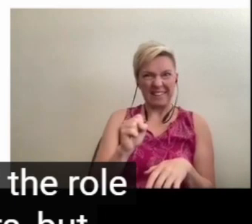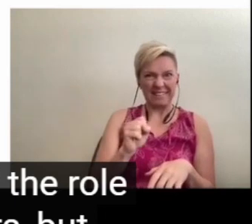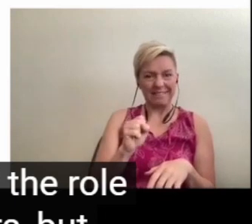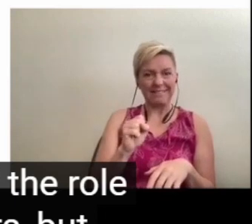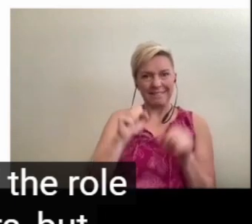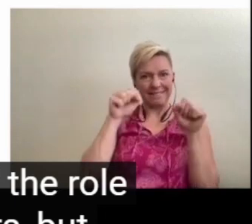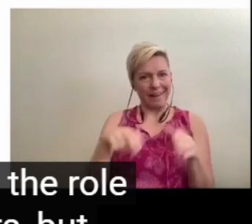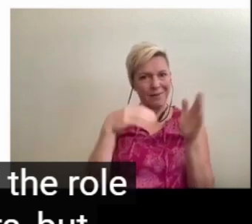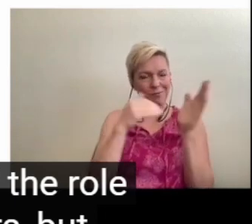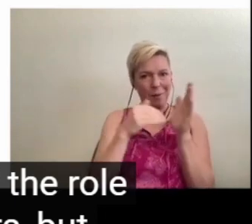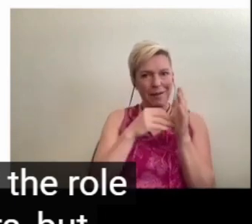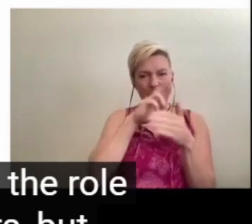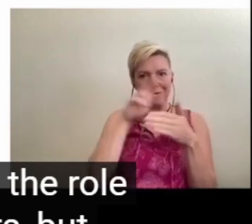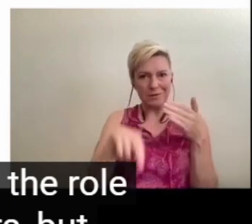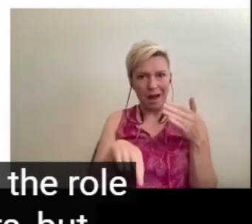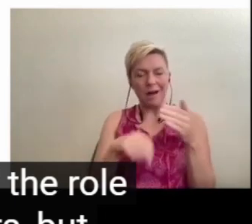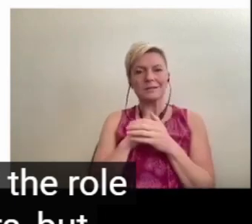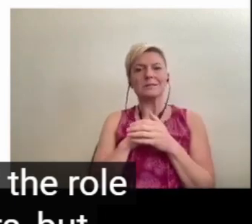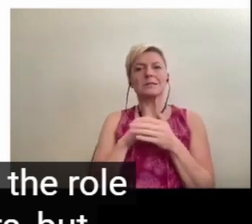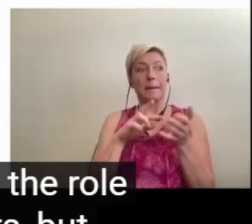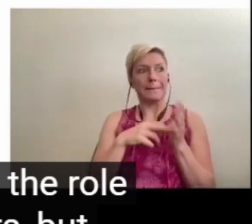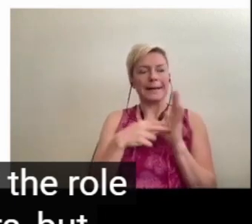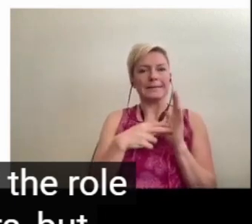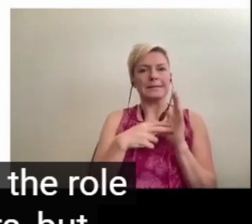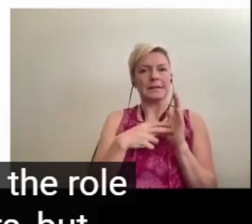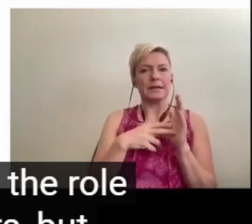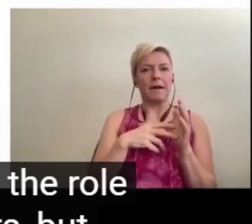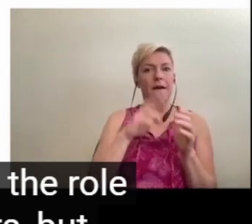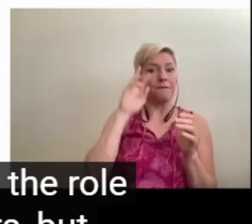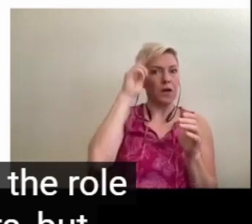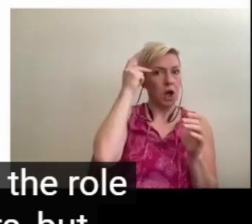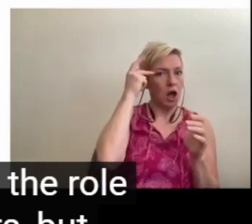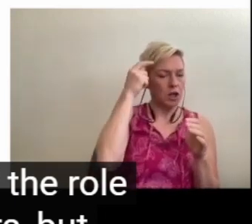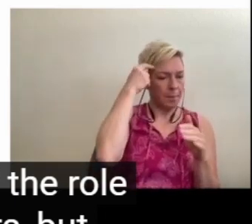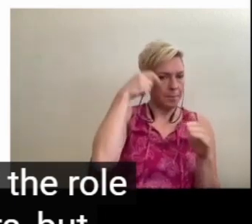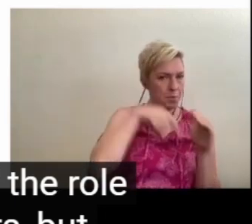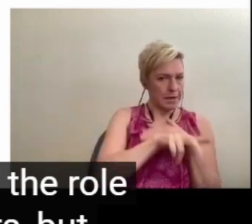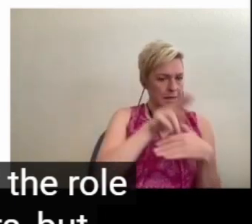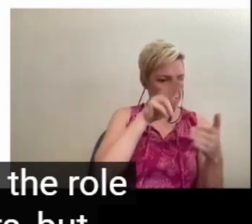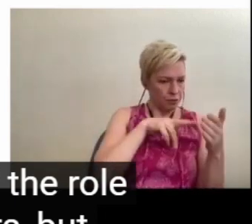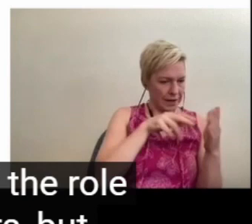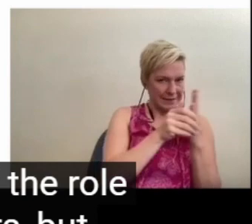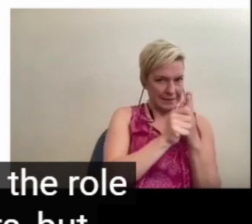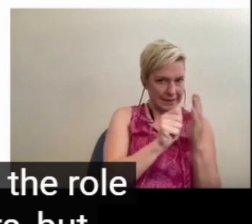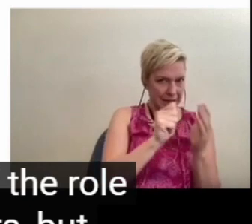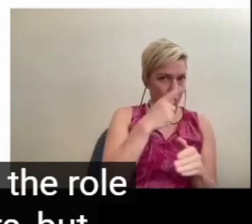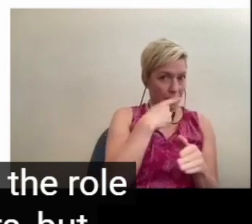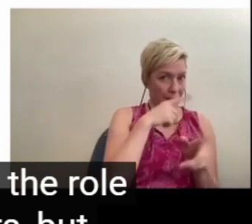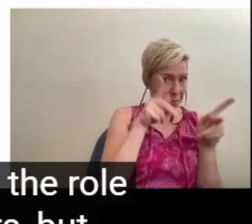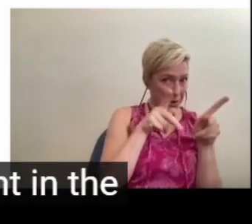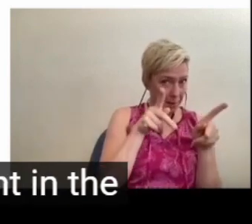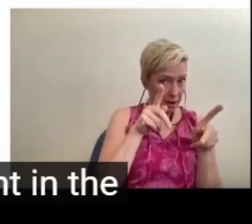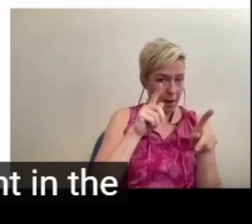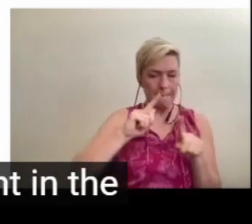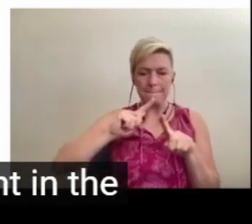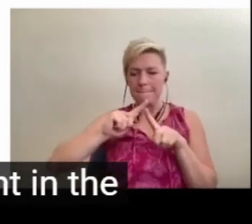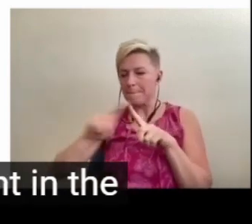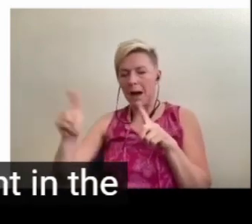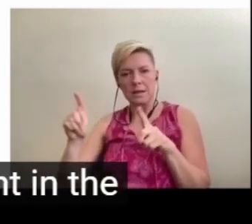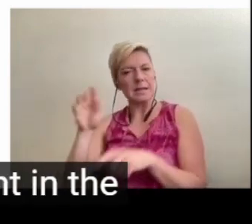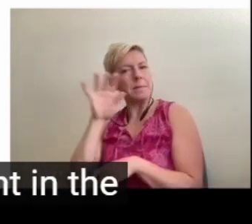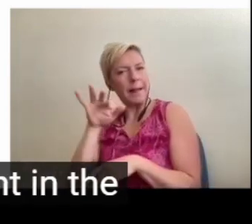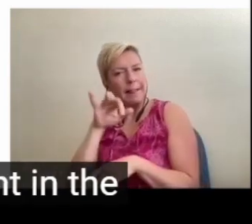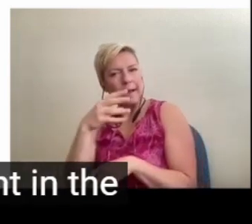And indeed, we again found a lack of the role of phonology in skilled deaf readers, but